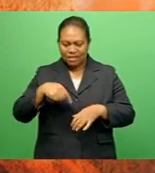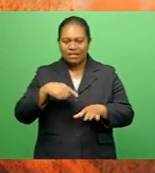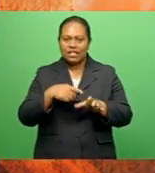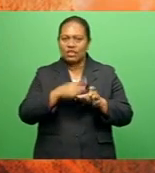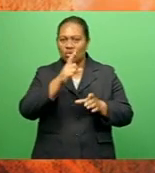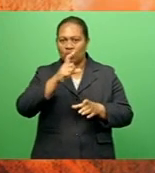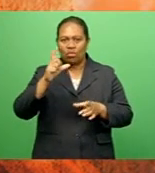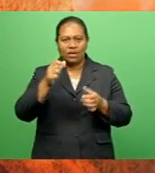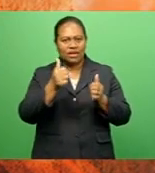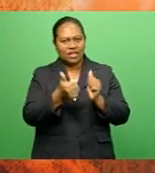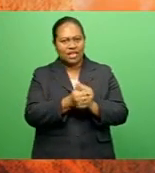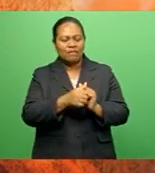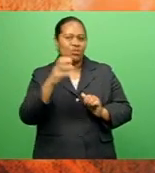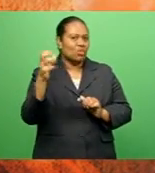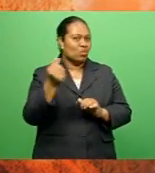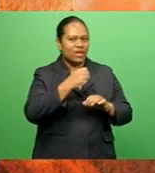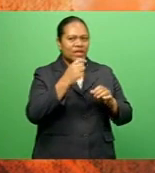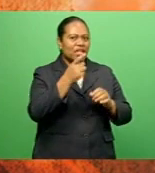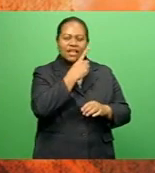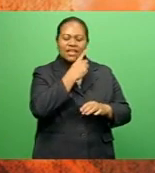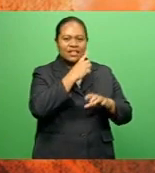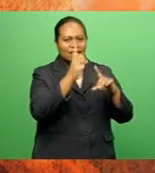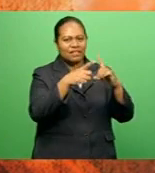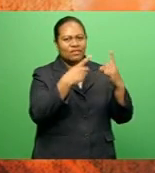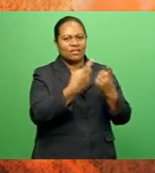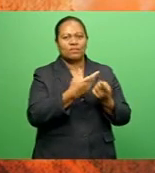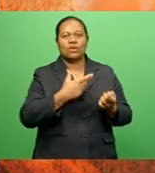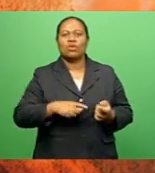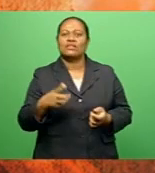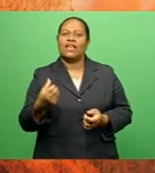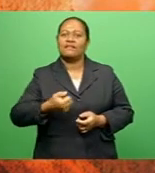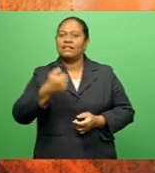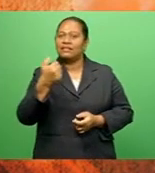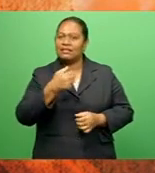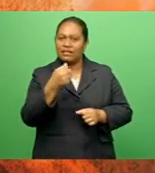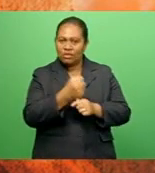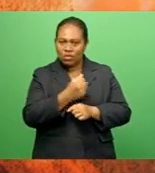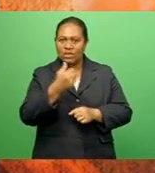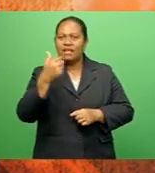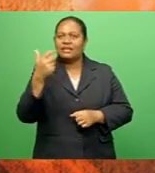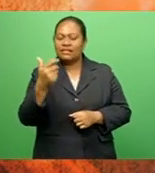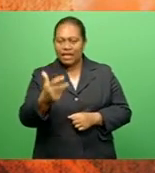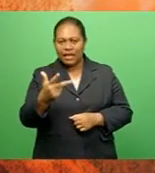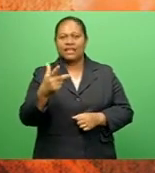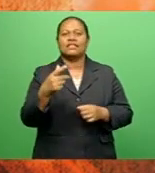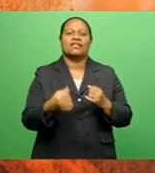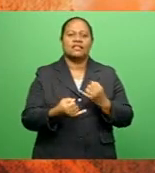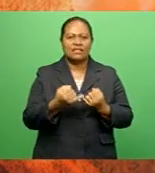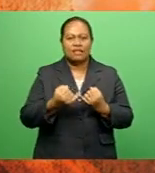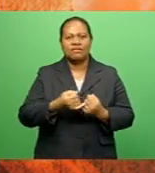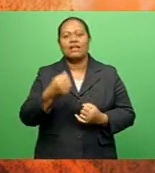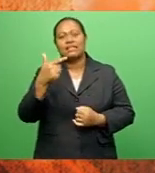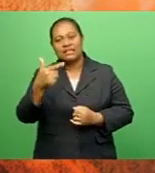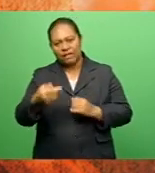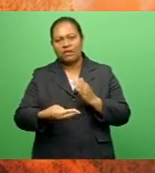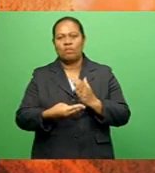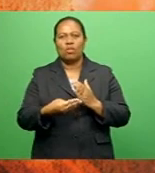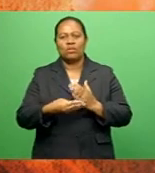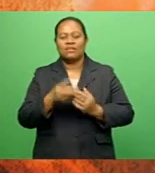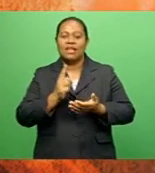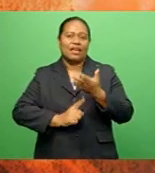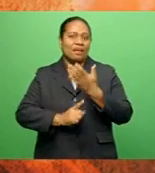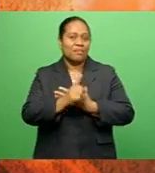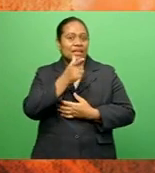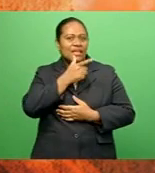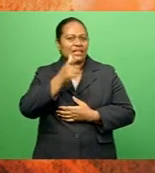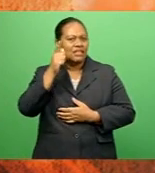Coca-Cola Games Girls Division after scooping 16 gold, 8 silver and 7 bronze medals in the Suva Zone 1, which ended yesterday. The